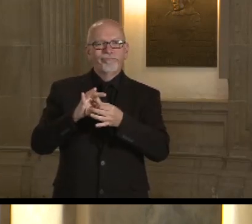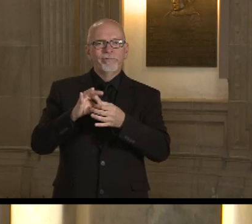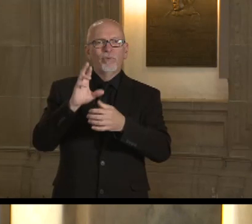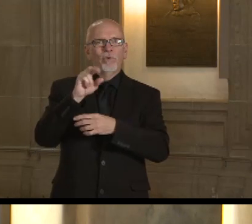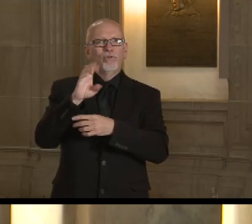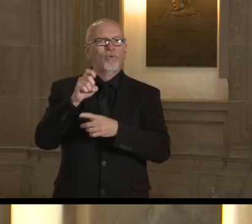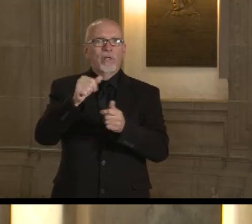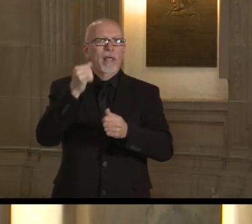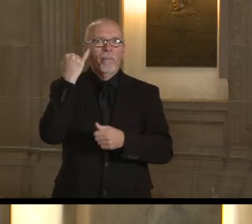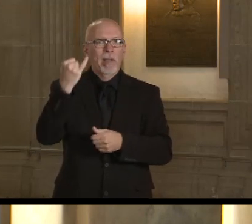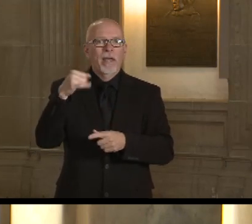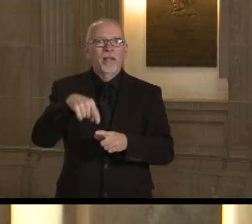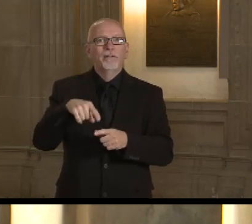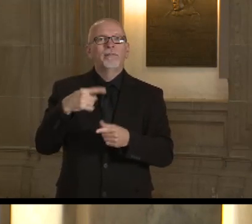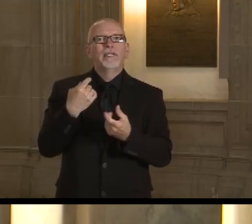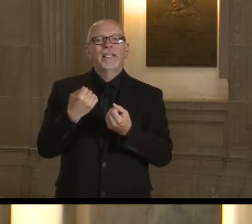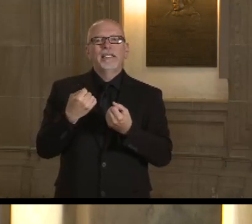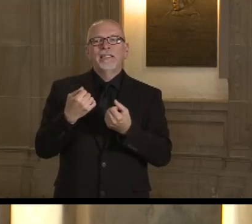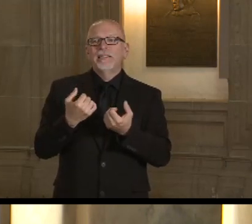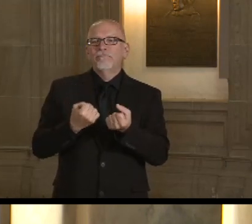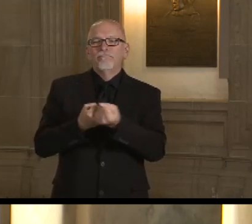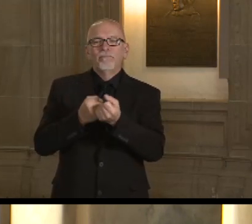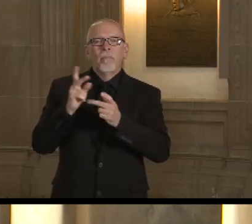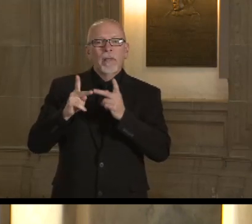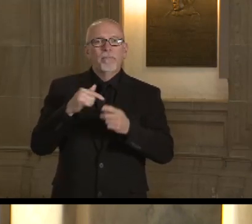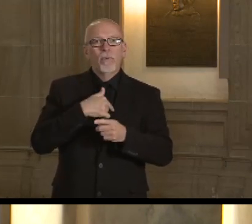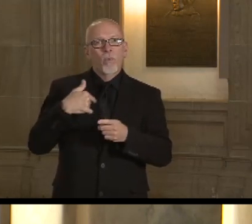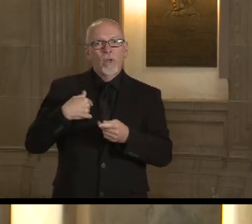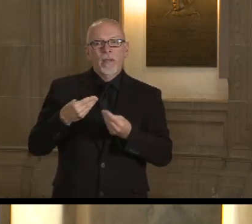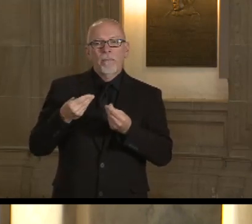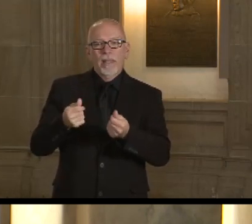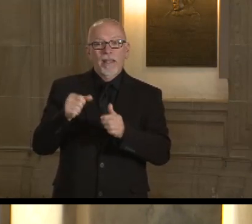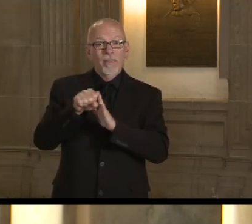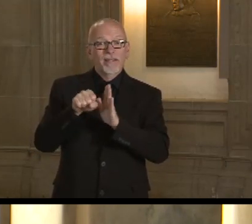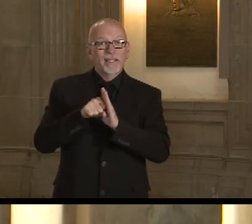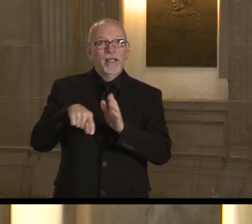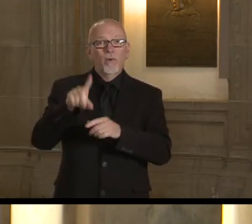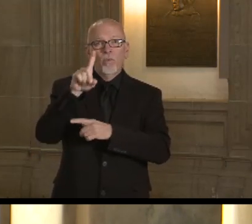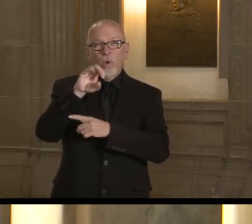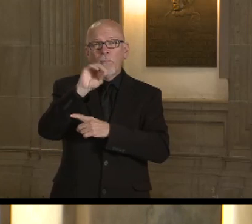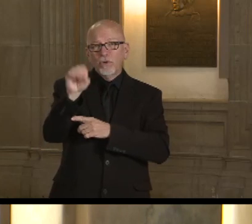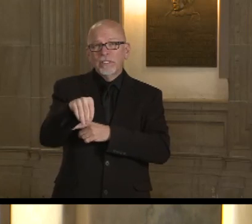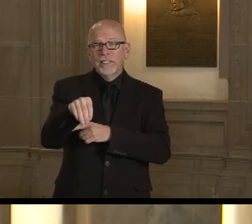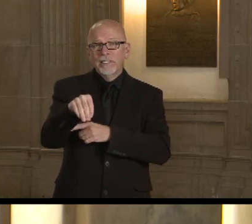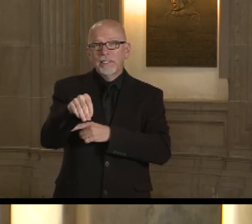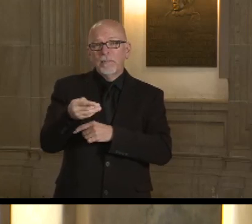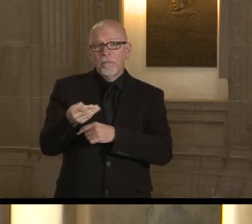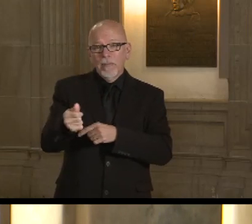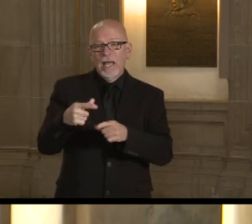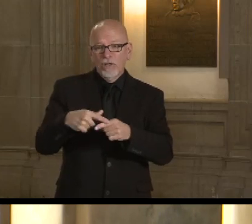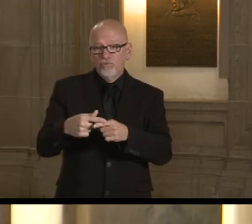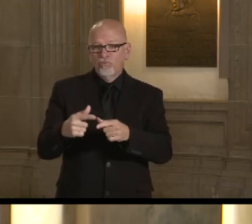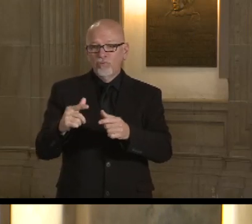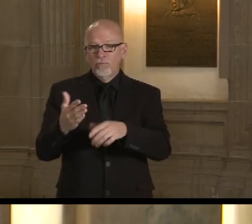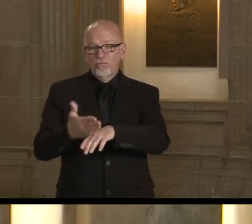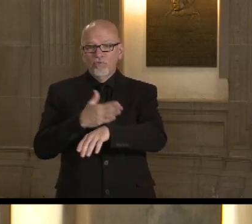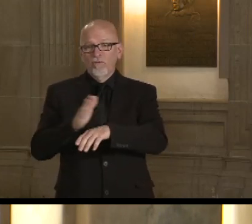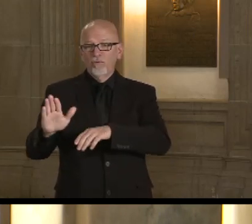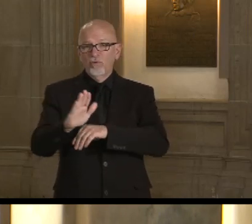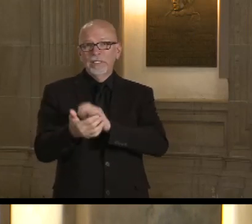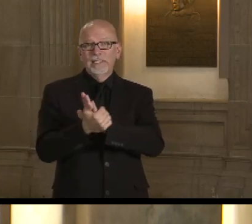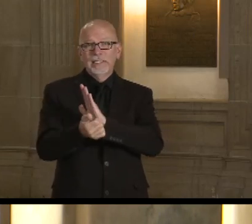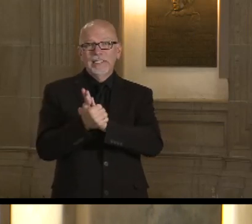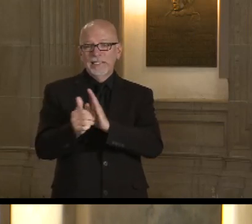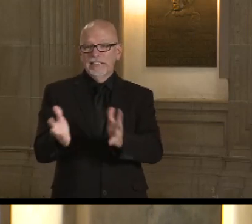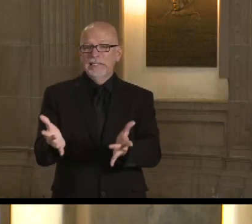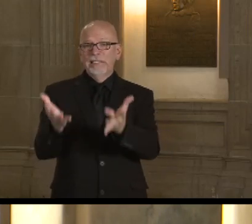could imagine. It's getting people, we pay the state 100% to get you skilled up